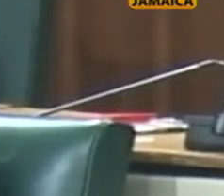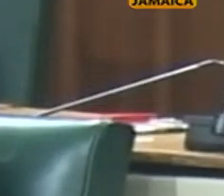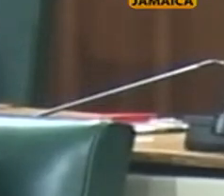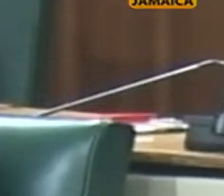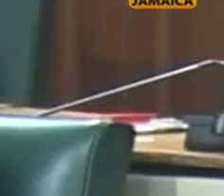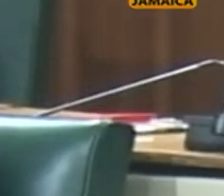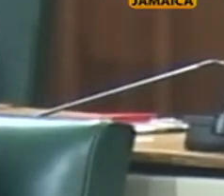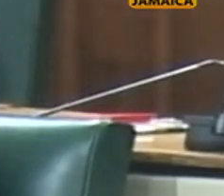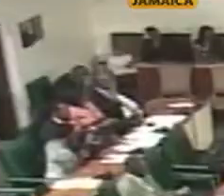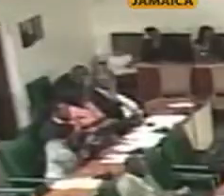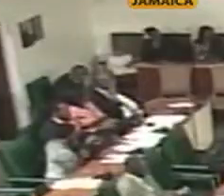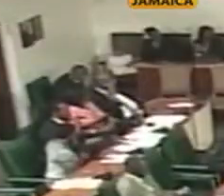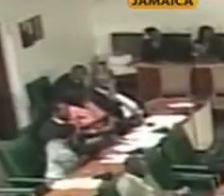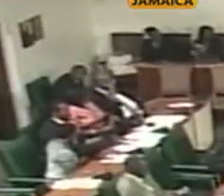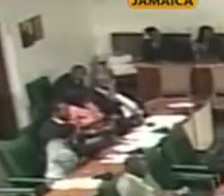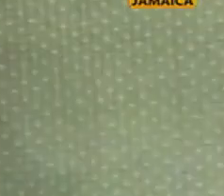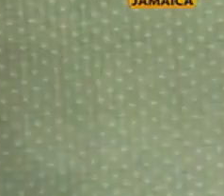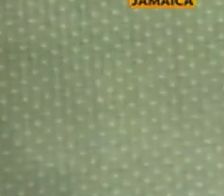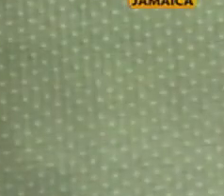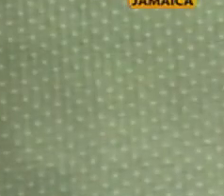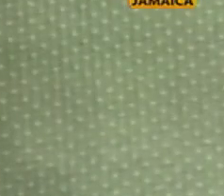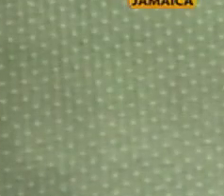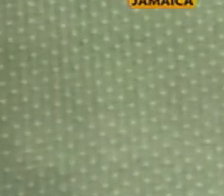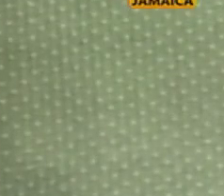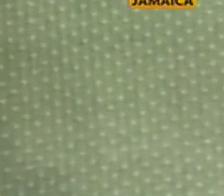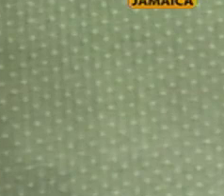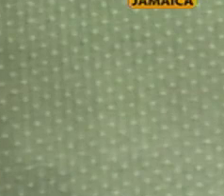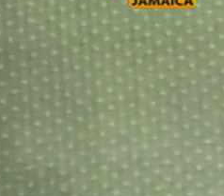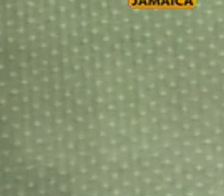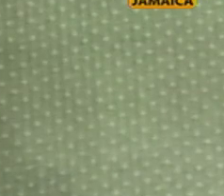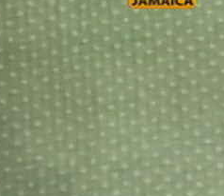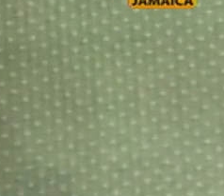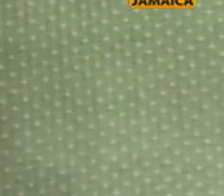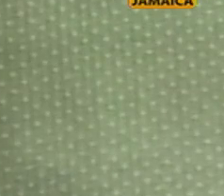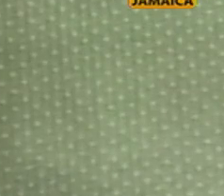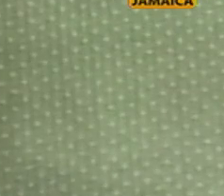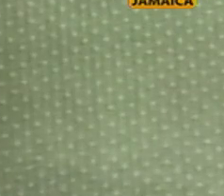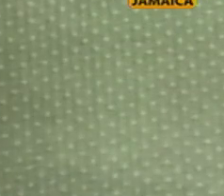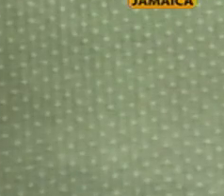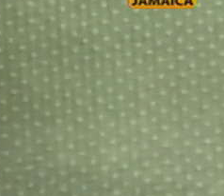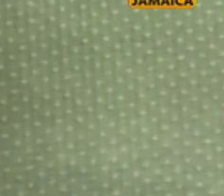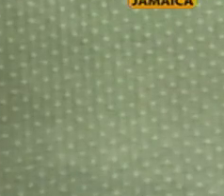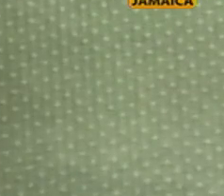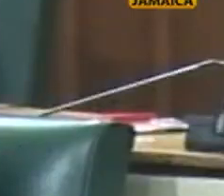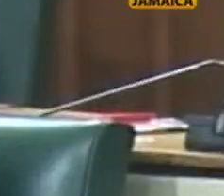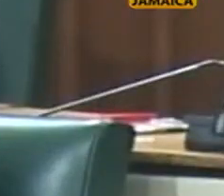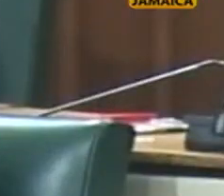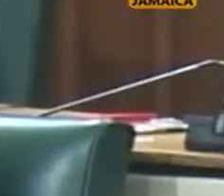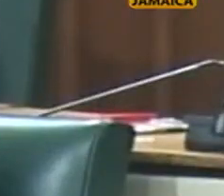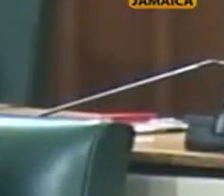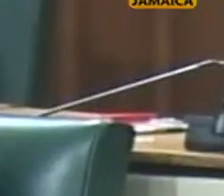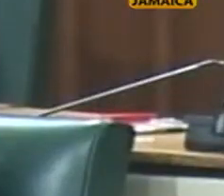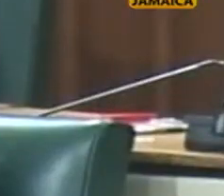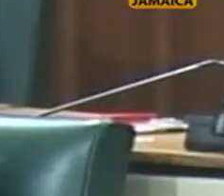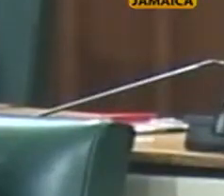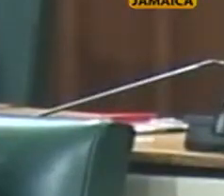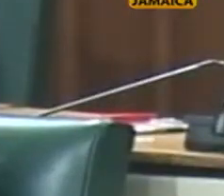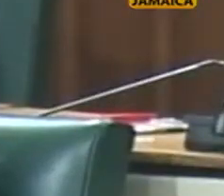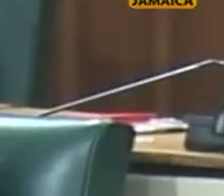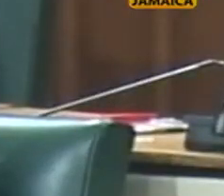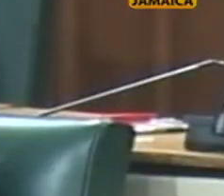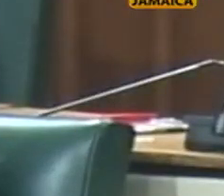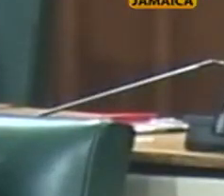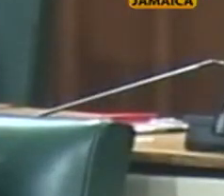Those in favor? Those against? Yes, of it. Mr. Speaker, I'll take the Terrorism Prevention Reporting